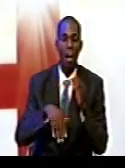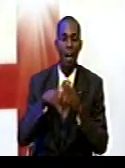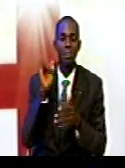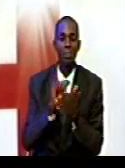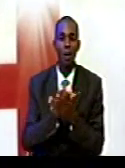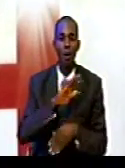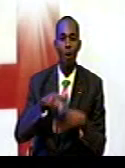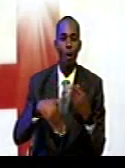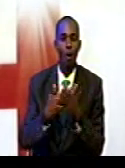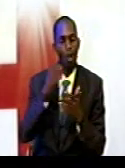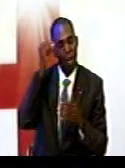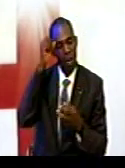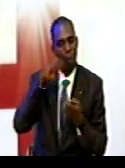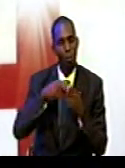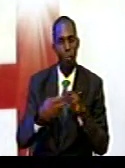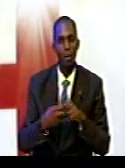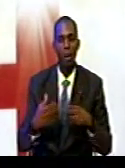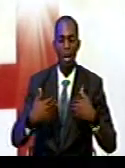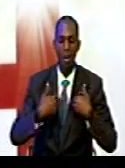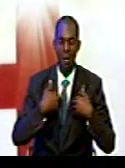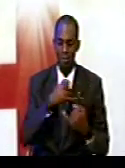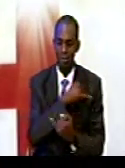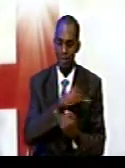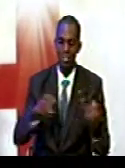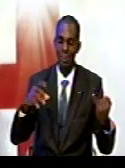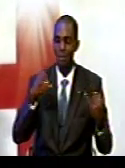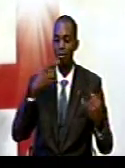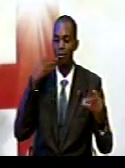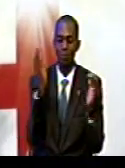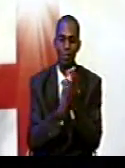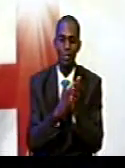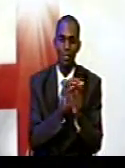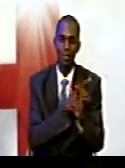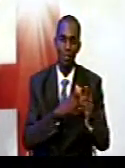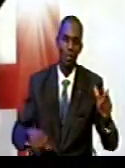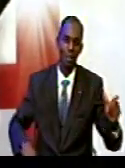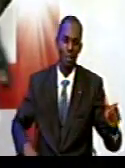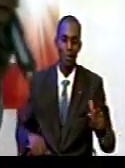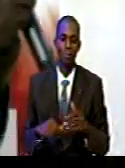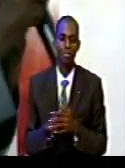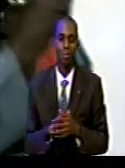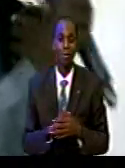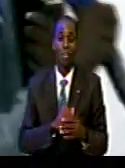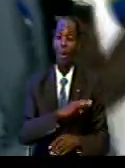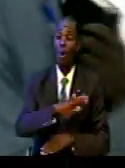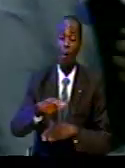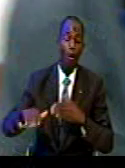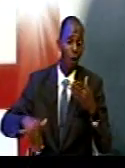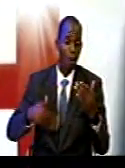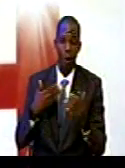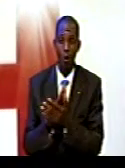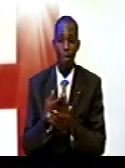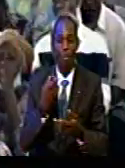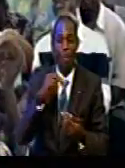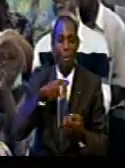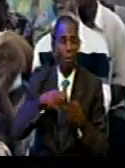to see that everything, all the problems are over. Praise the Lord!